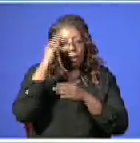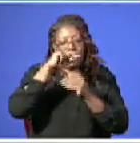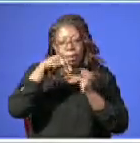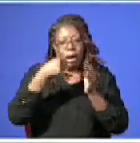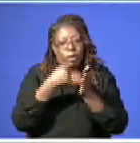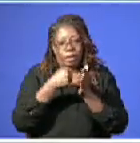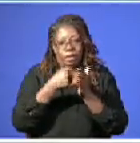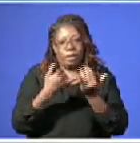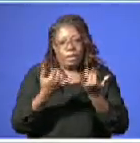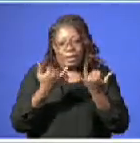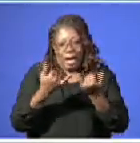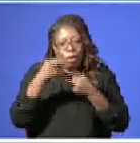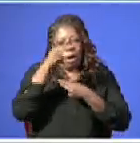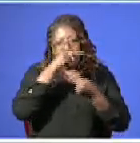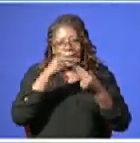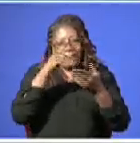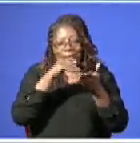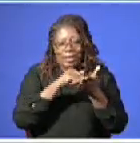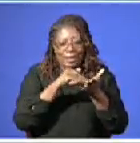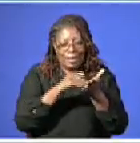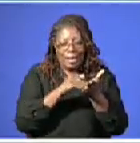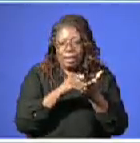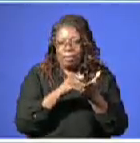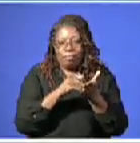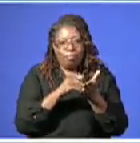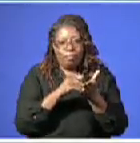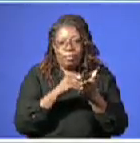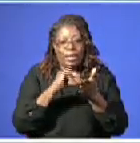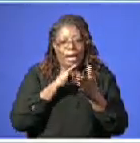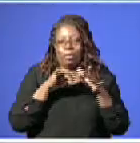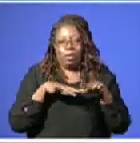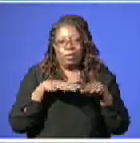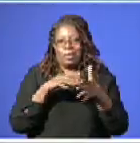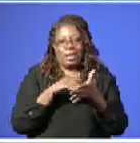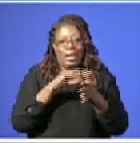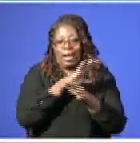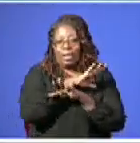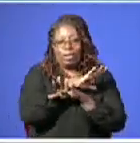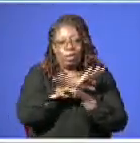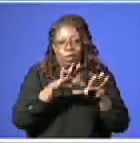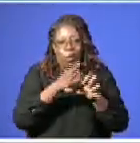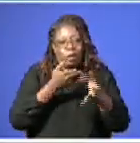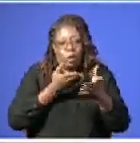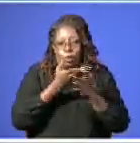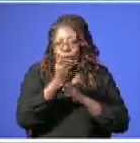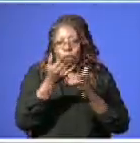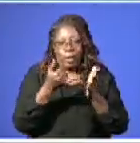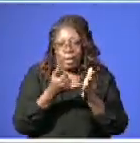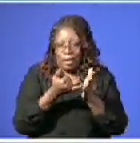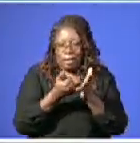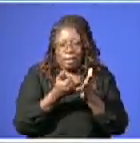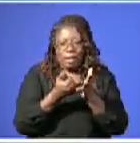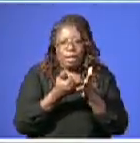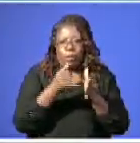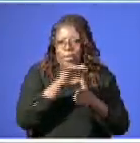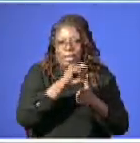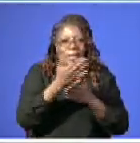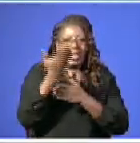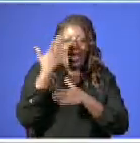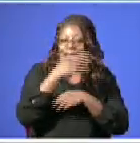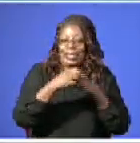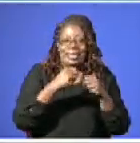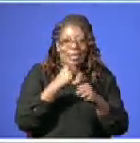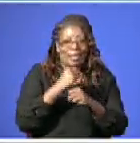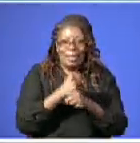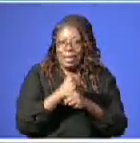a hurricane is out of the question. So I am definitely nervous. Like I said, I do not want to go through what I went through last year.